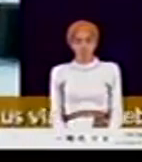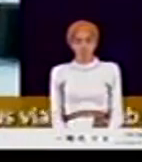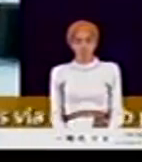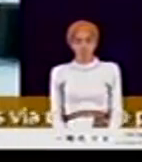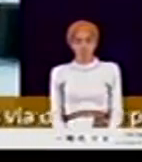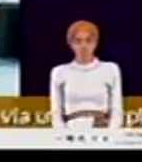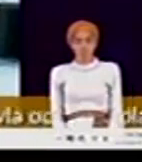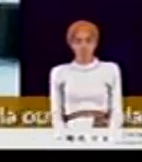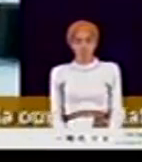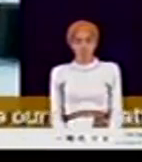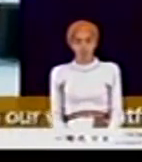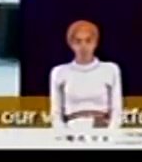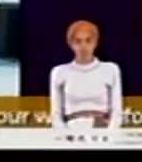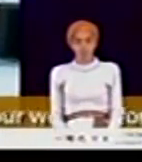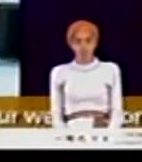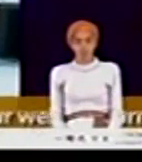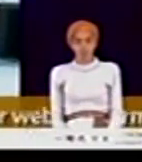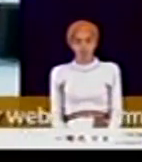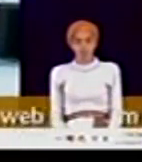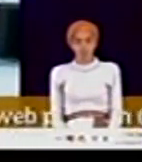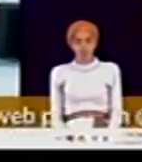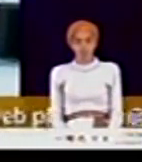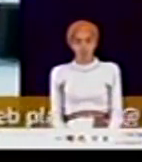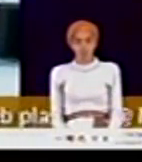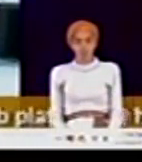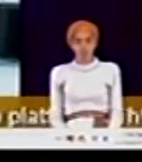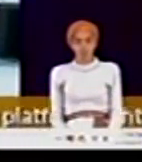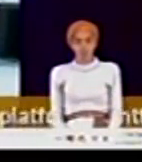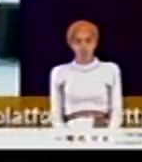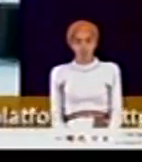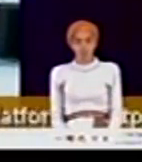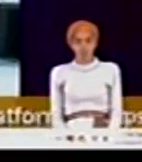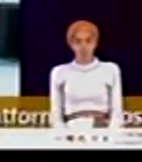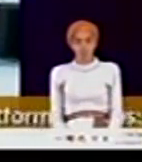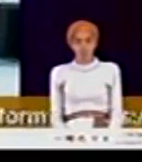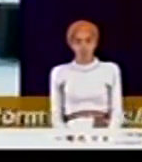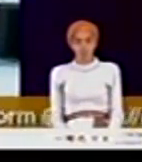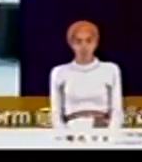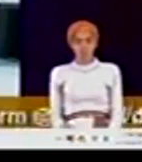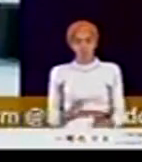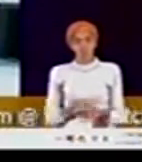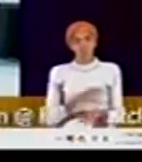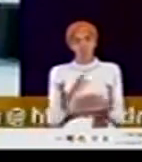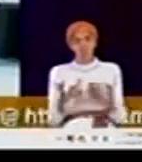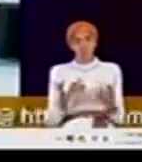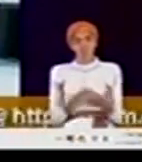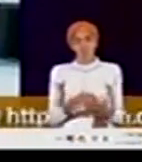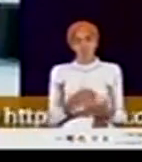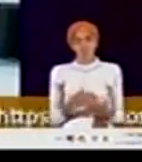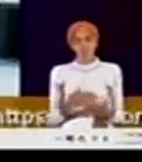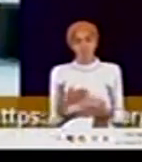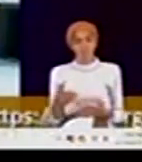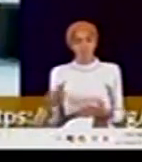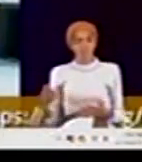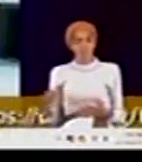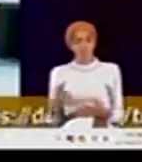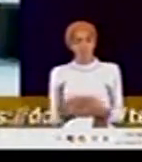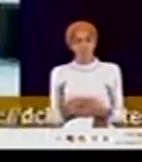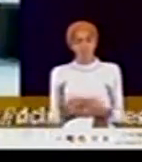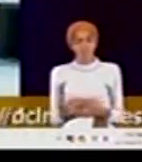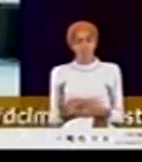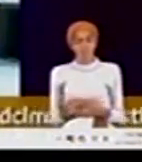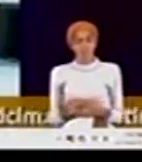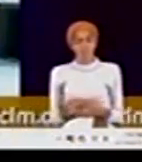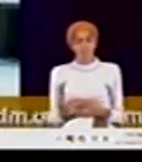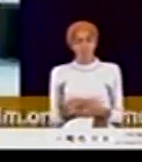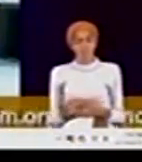after but God say no upon all this to